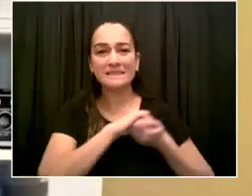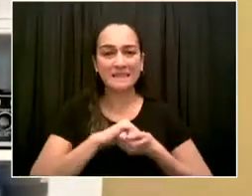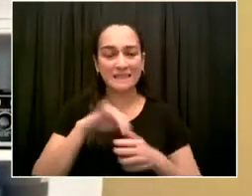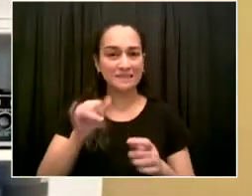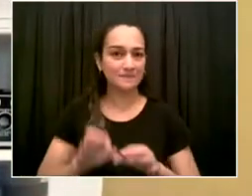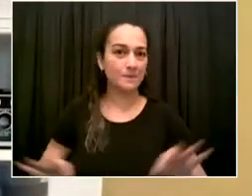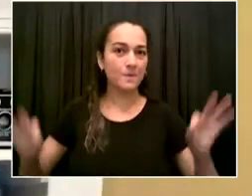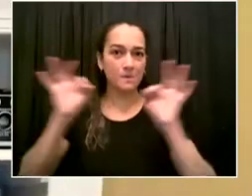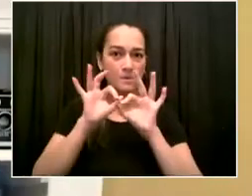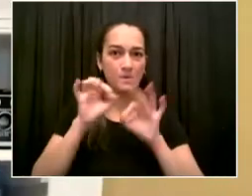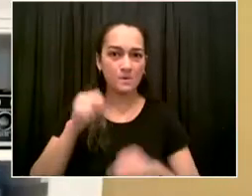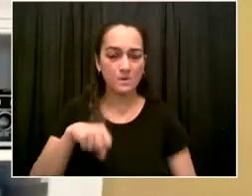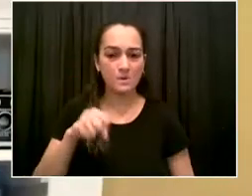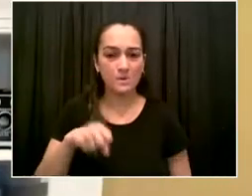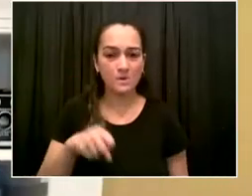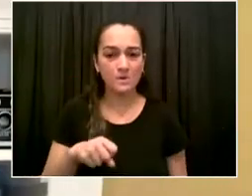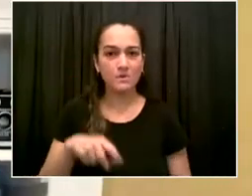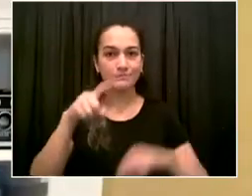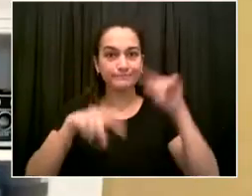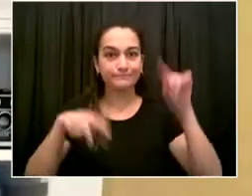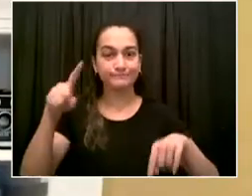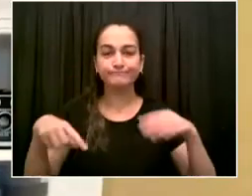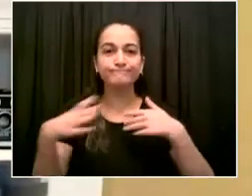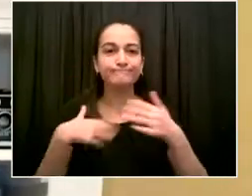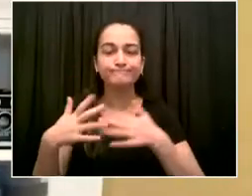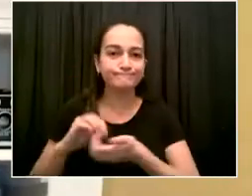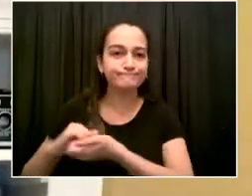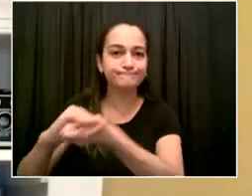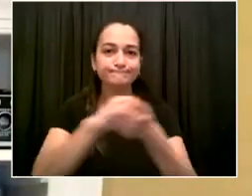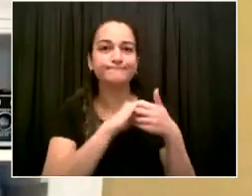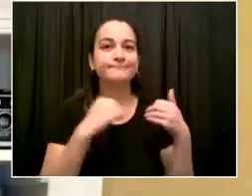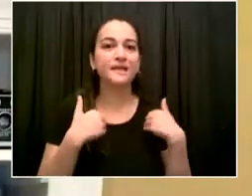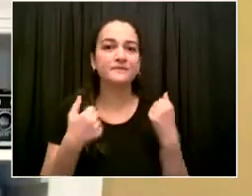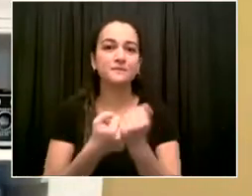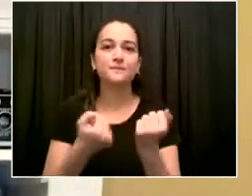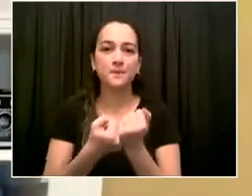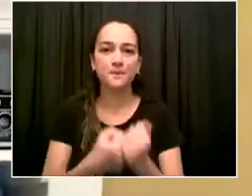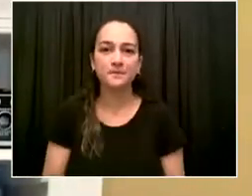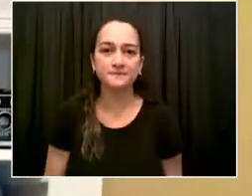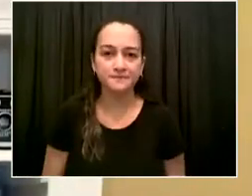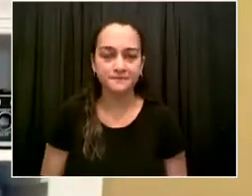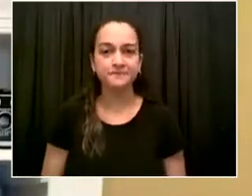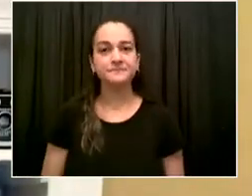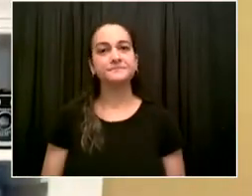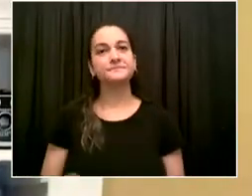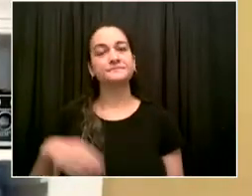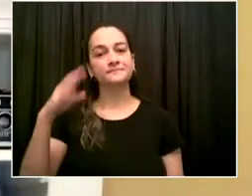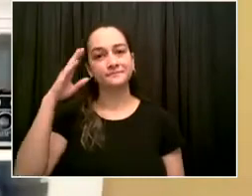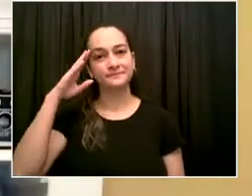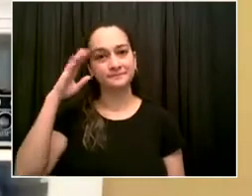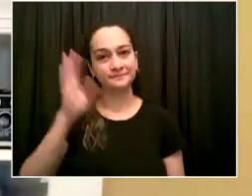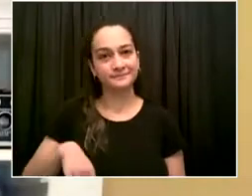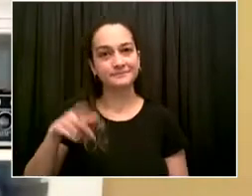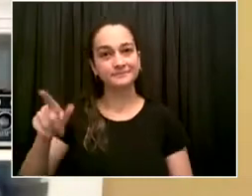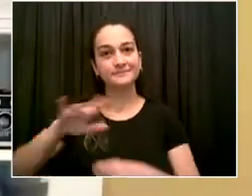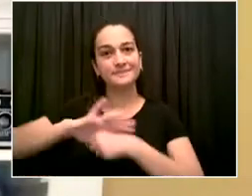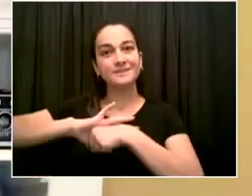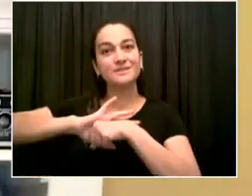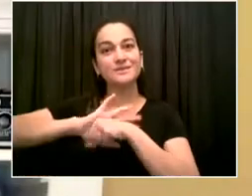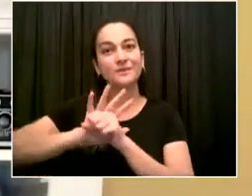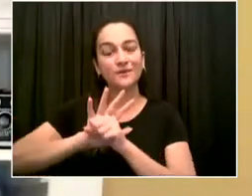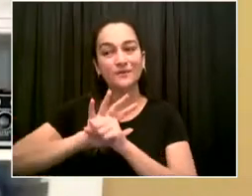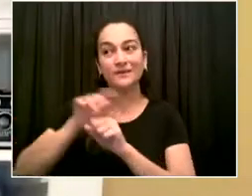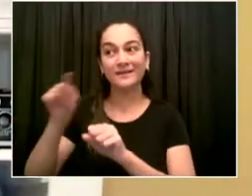we learned from last year is that it was a year of fear, uncertainty, and doubt. And what that brought us to is this moment in time where